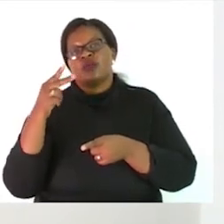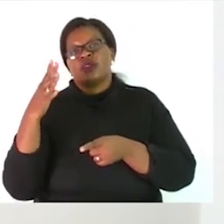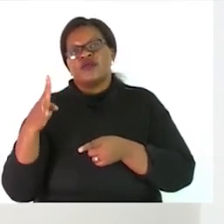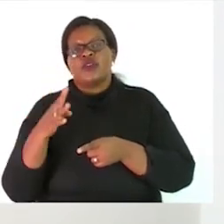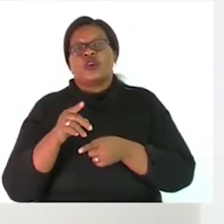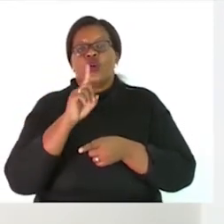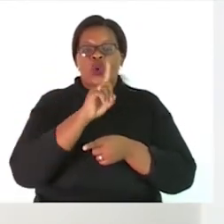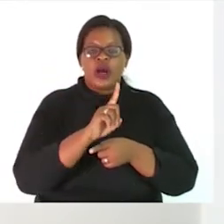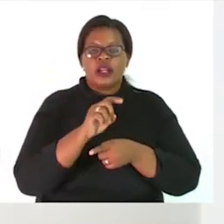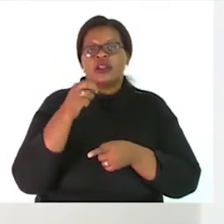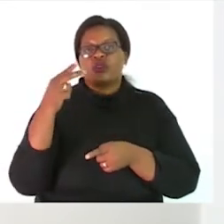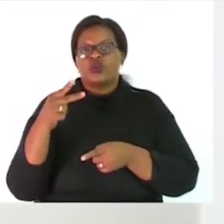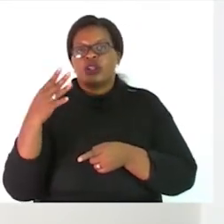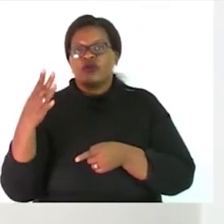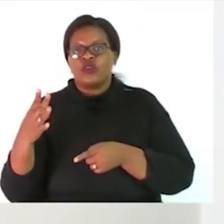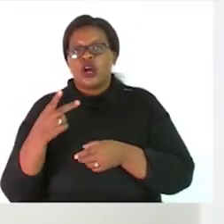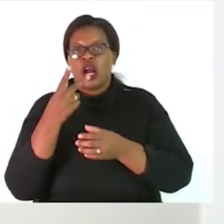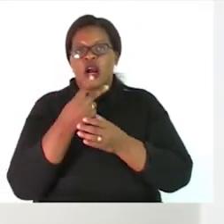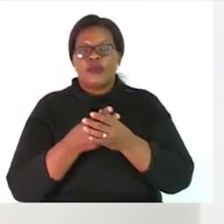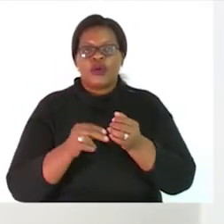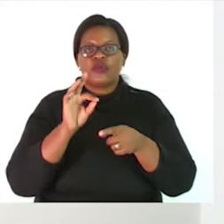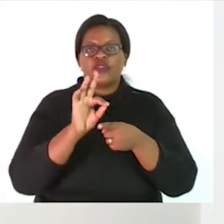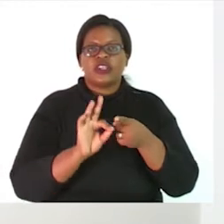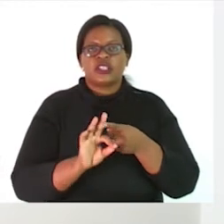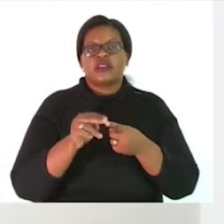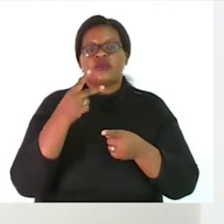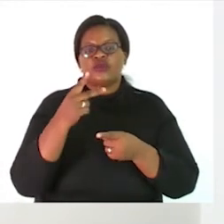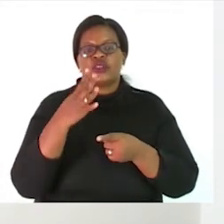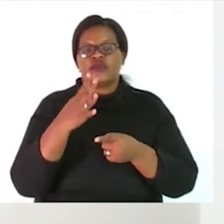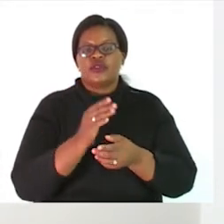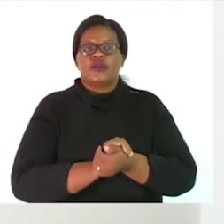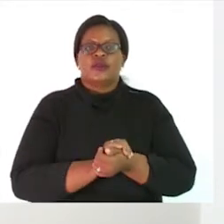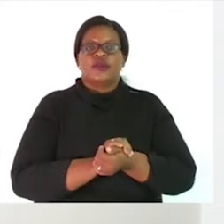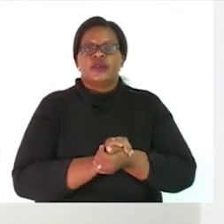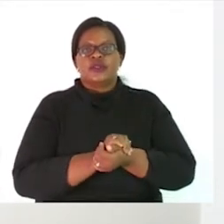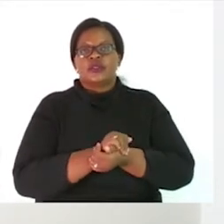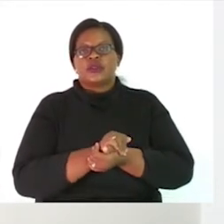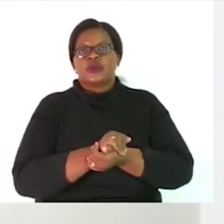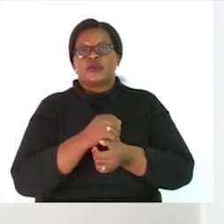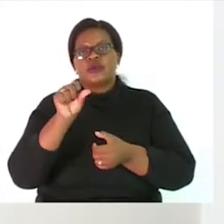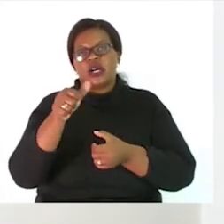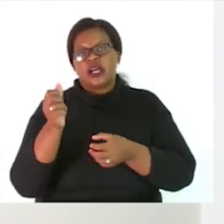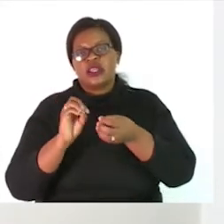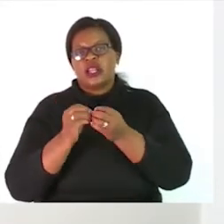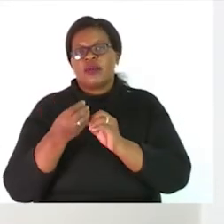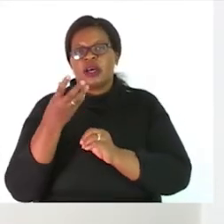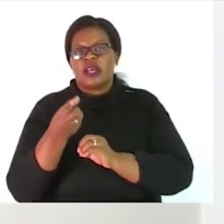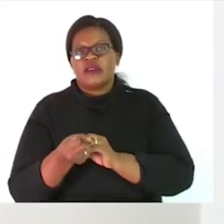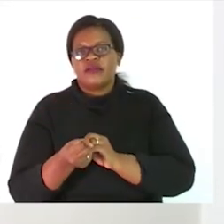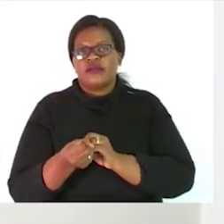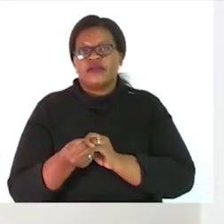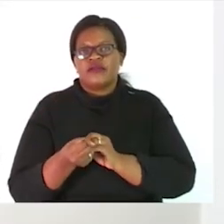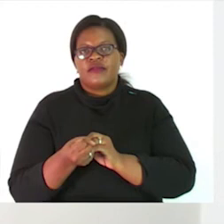as 24 are both factors of 24. Any other numbers that can divide into 24 without